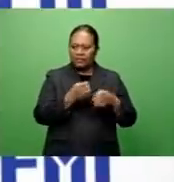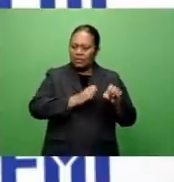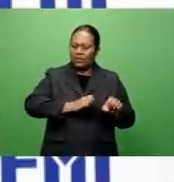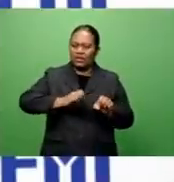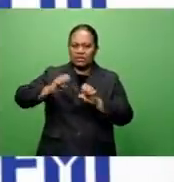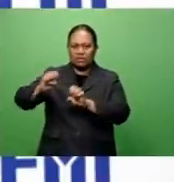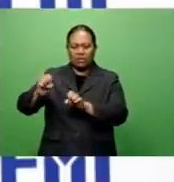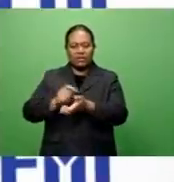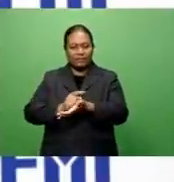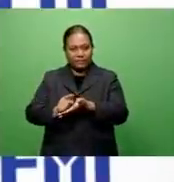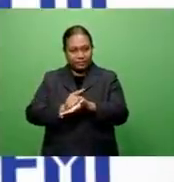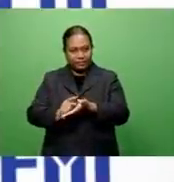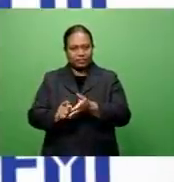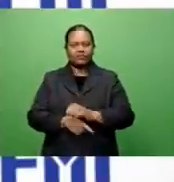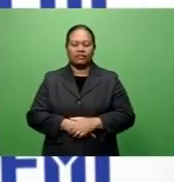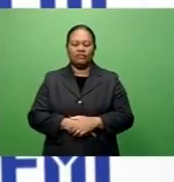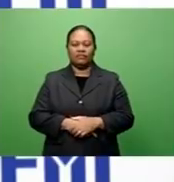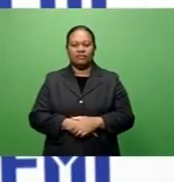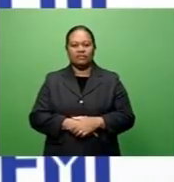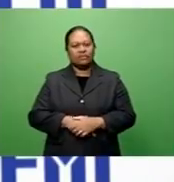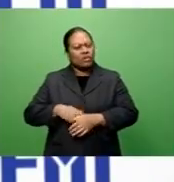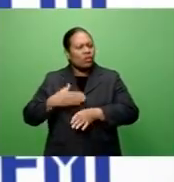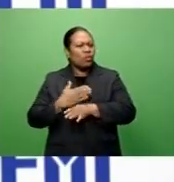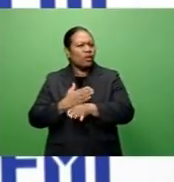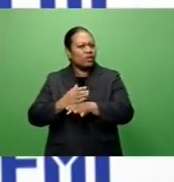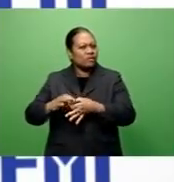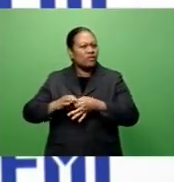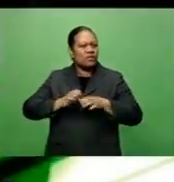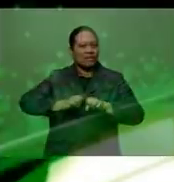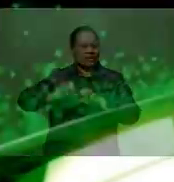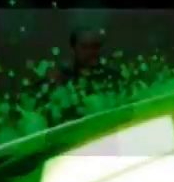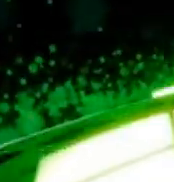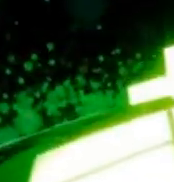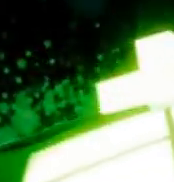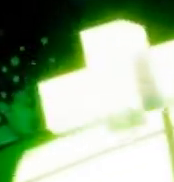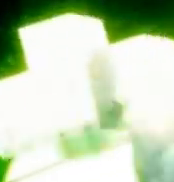on. So what we do with them is we work with those exporters.